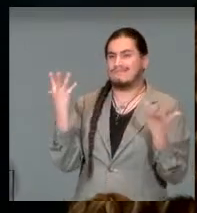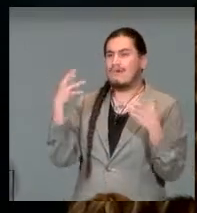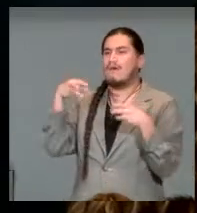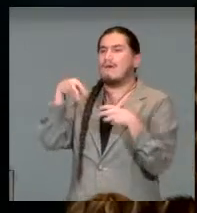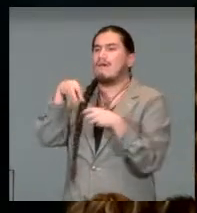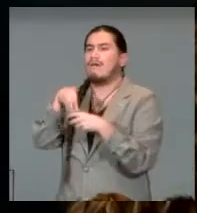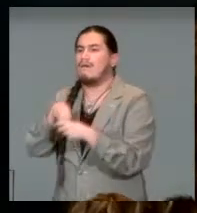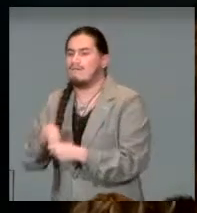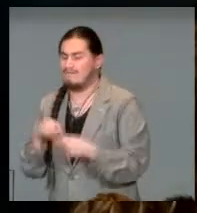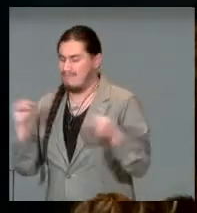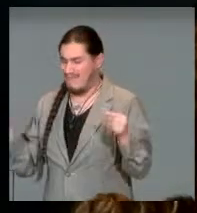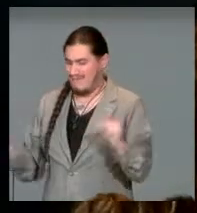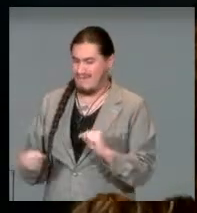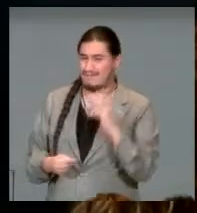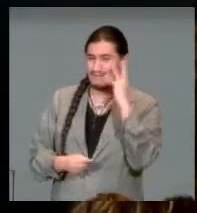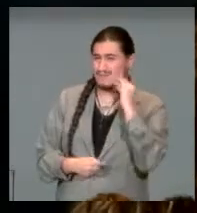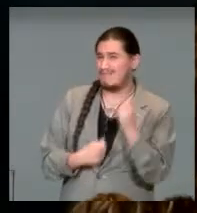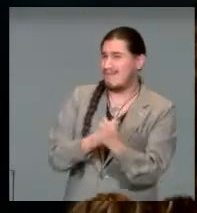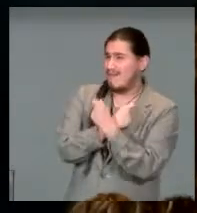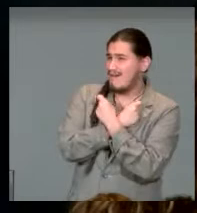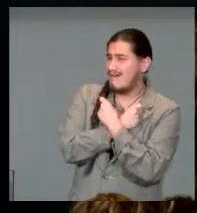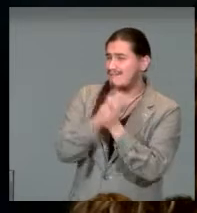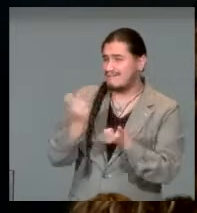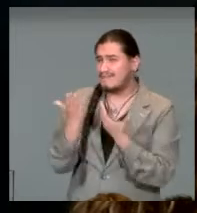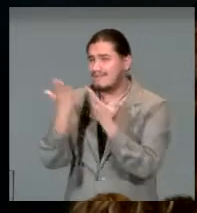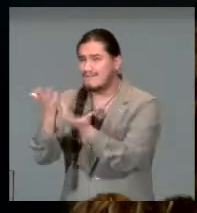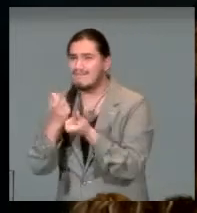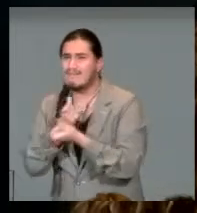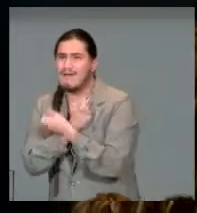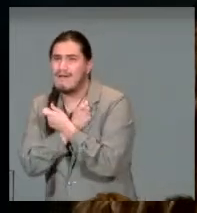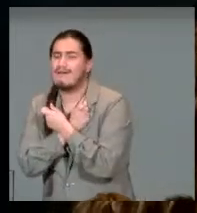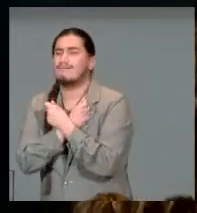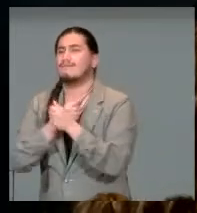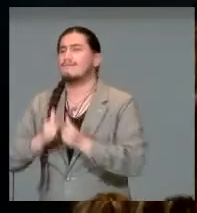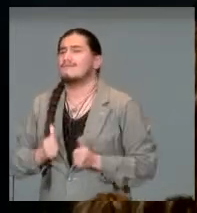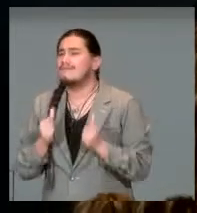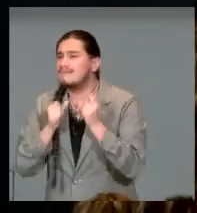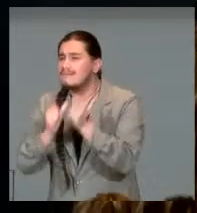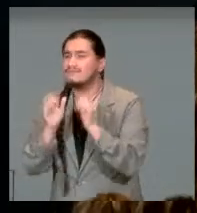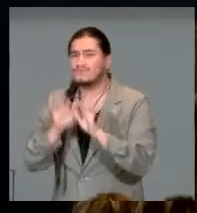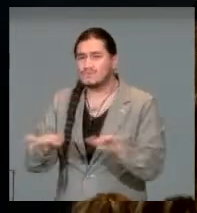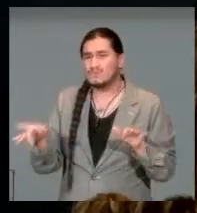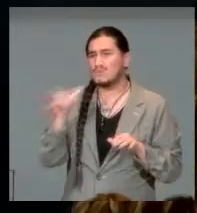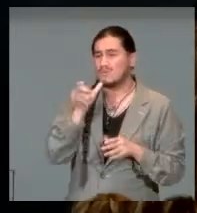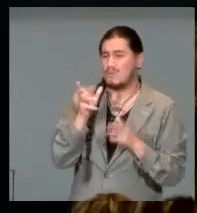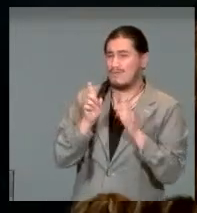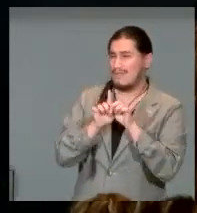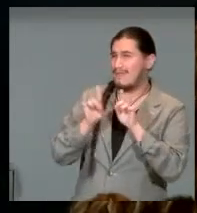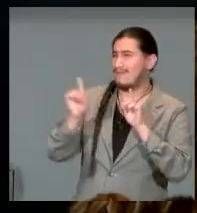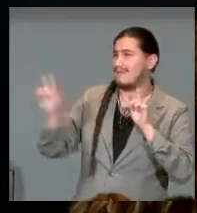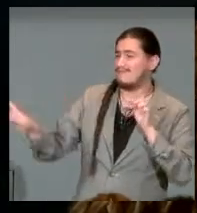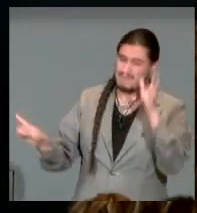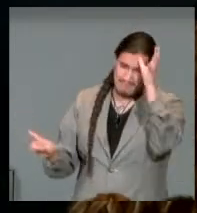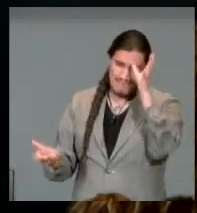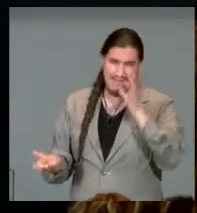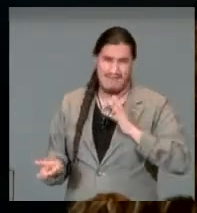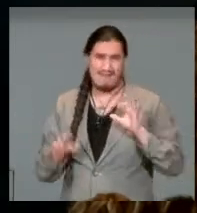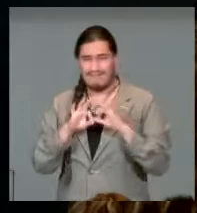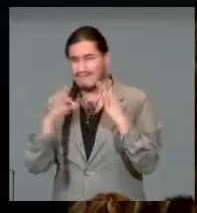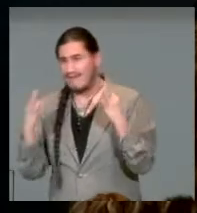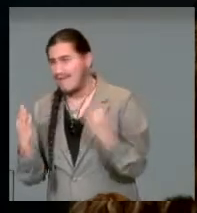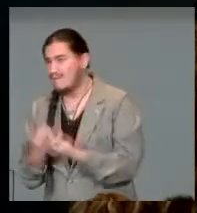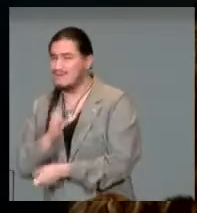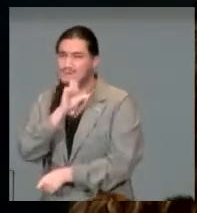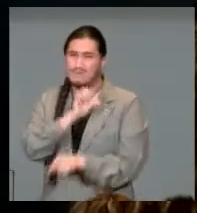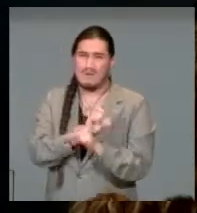of loving, of giving life, of children who leave you, of men, families,